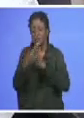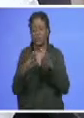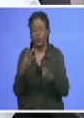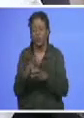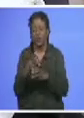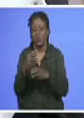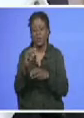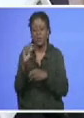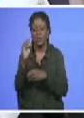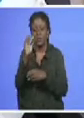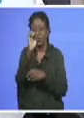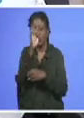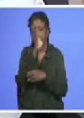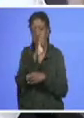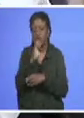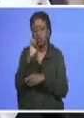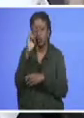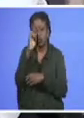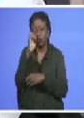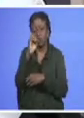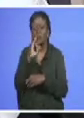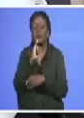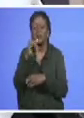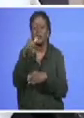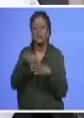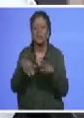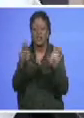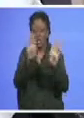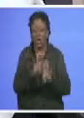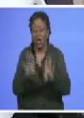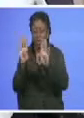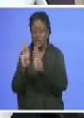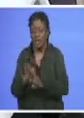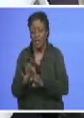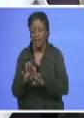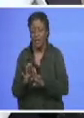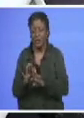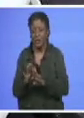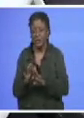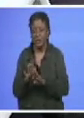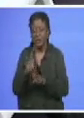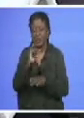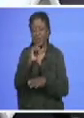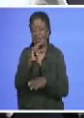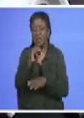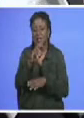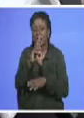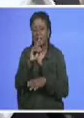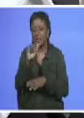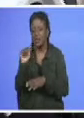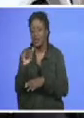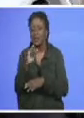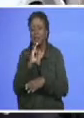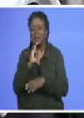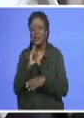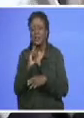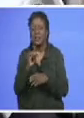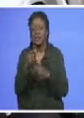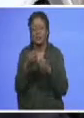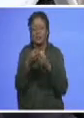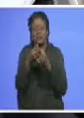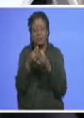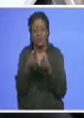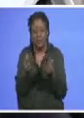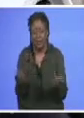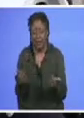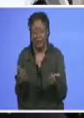in lockdown. We see that India is collapsing. Its health care system has basically collapsed.